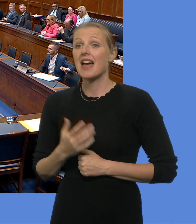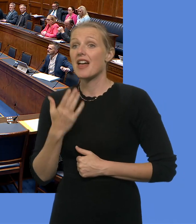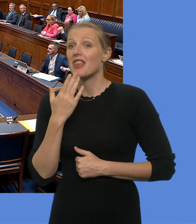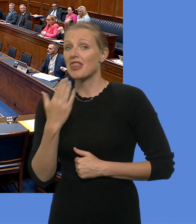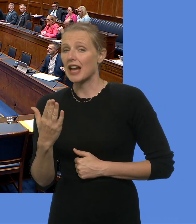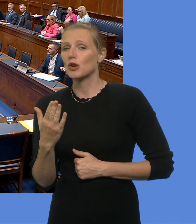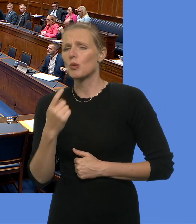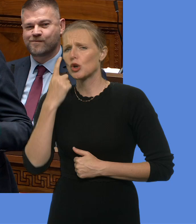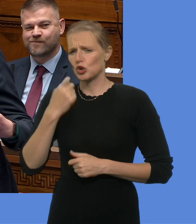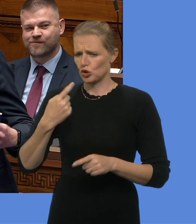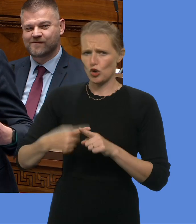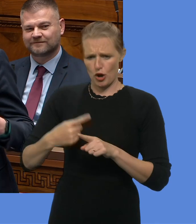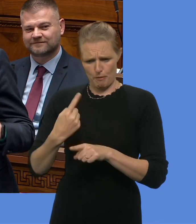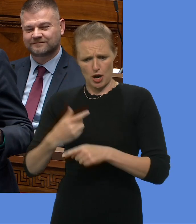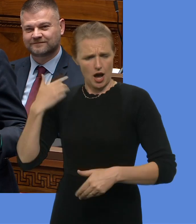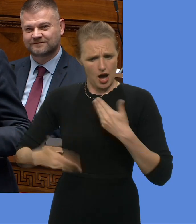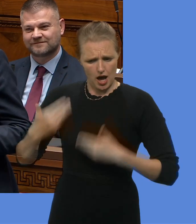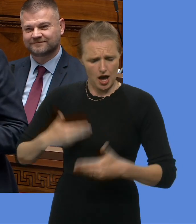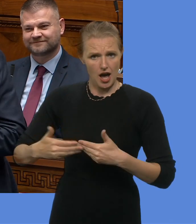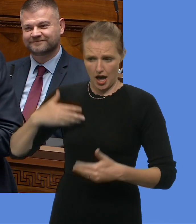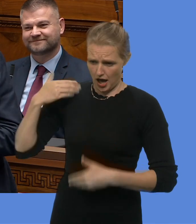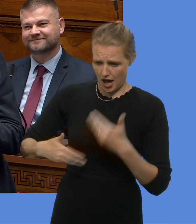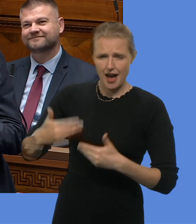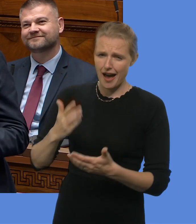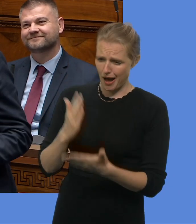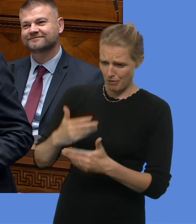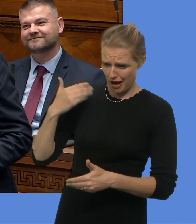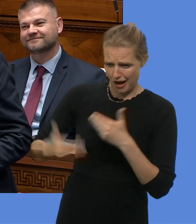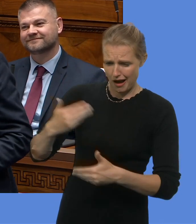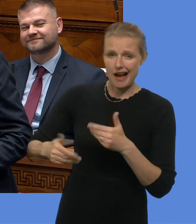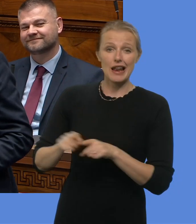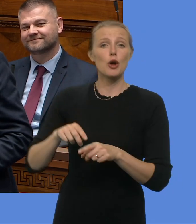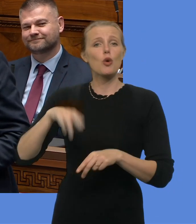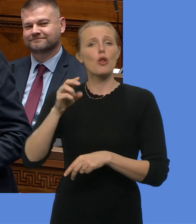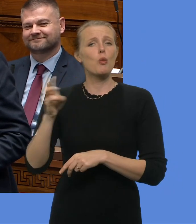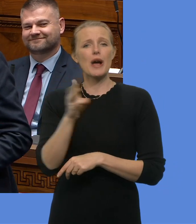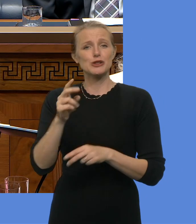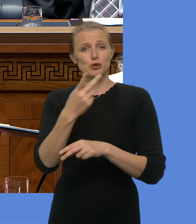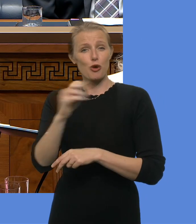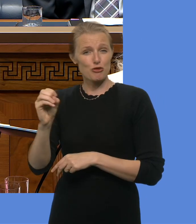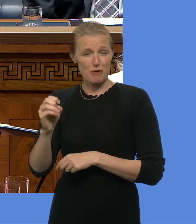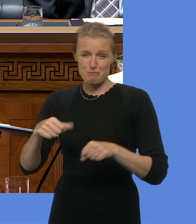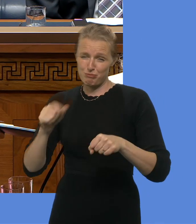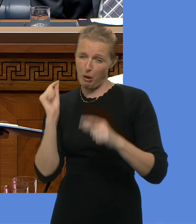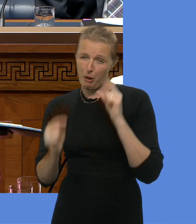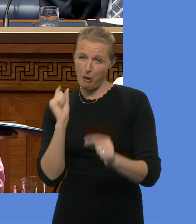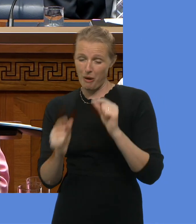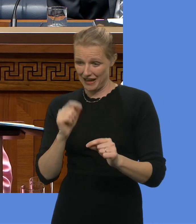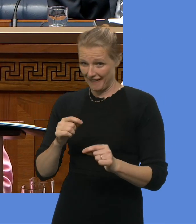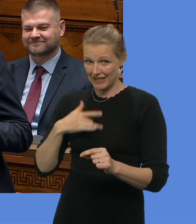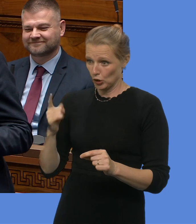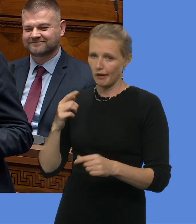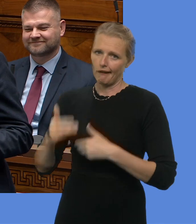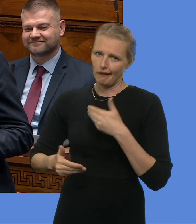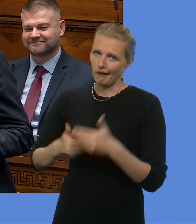definition of pace, Deputy First Minister. It might not be quite the same kind of pace that we saw at the North West 200 this weekend, by all appearances. But can I ask,